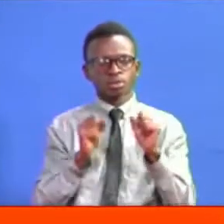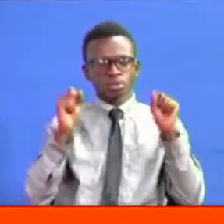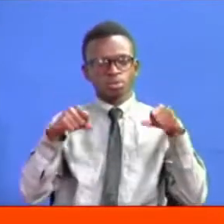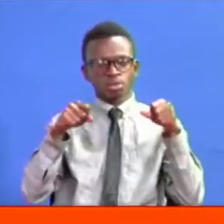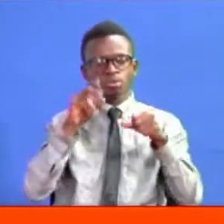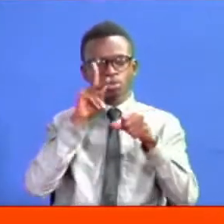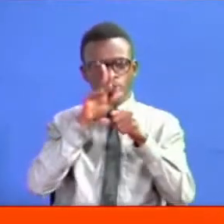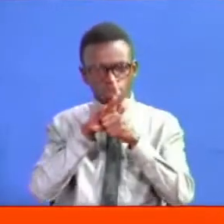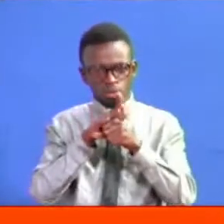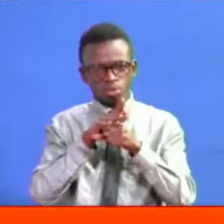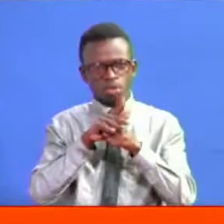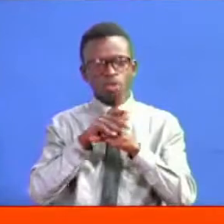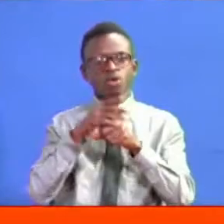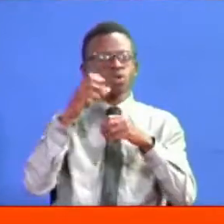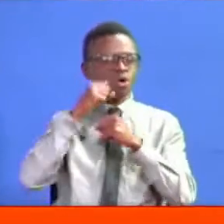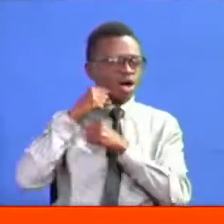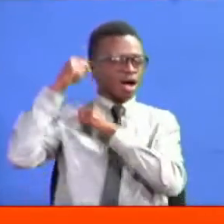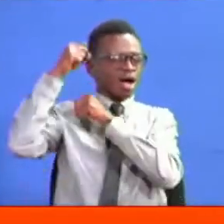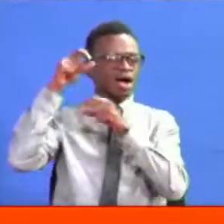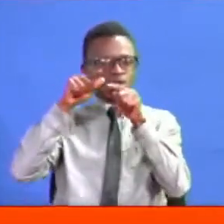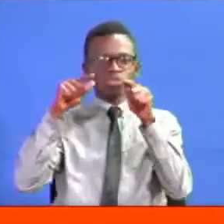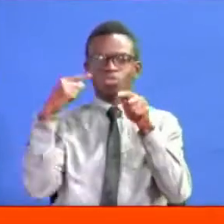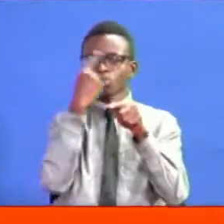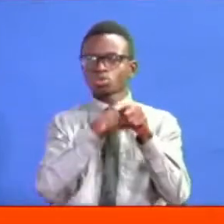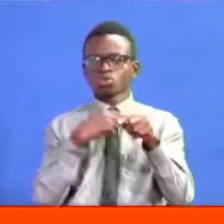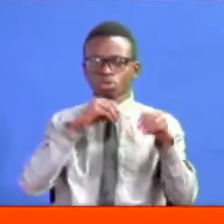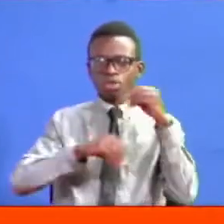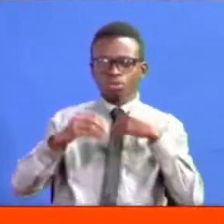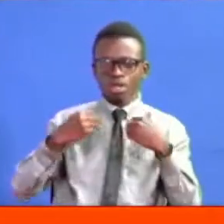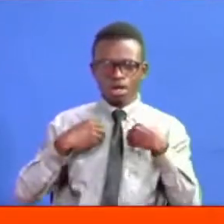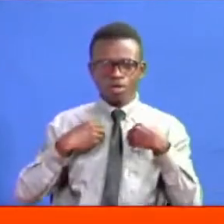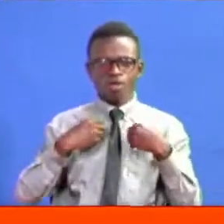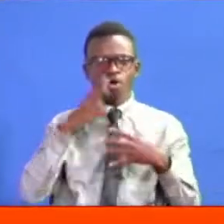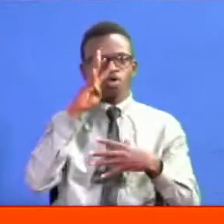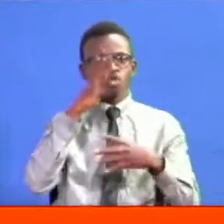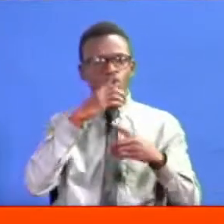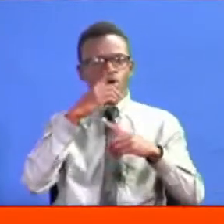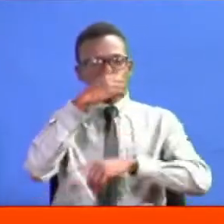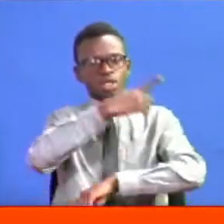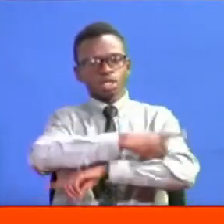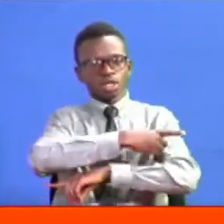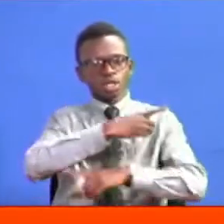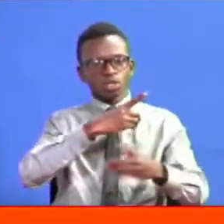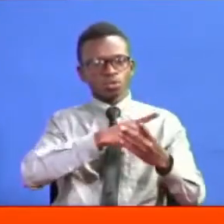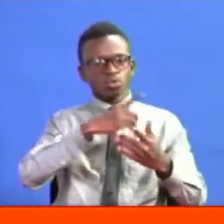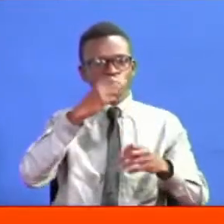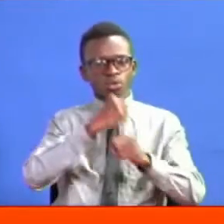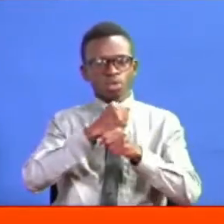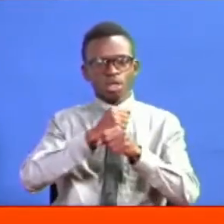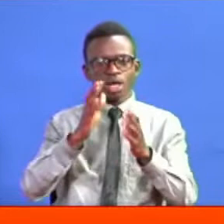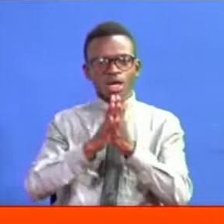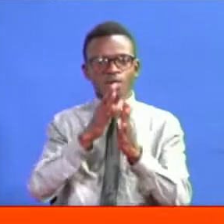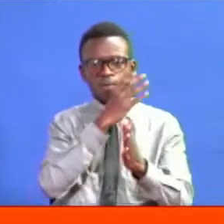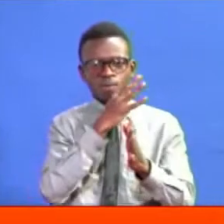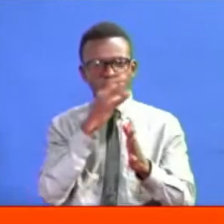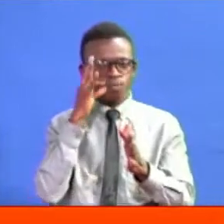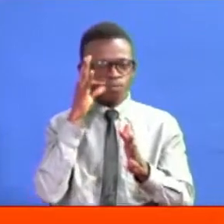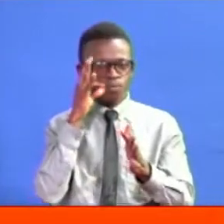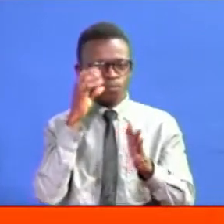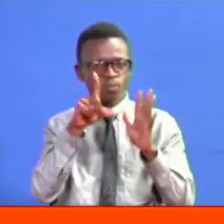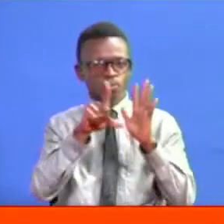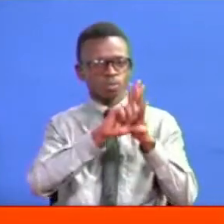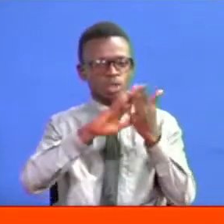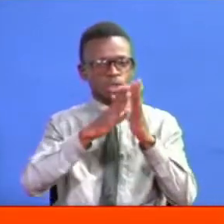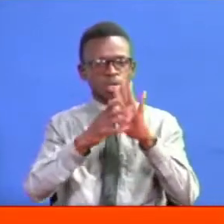found guilty of corruption, implement a 4-day work week, and legalize marijuana. Professor George Wajakoya and myself have a